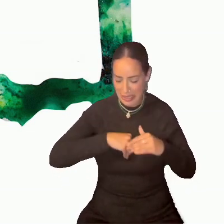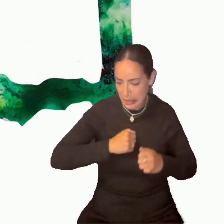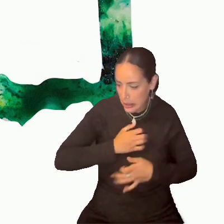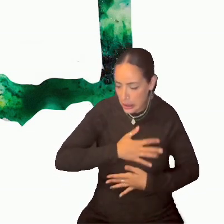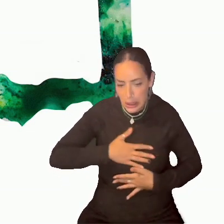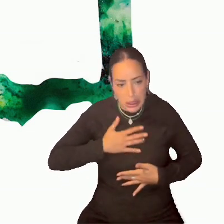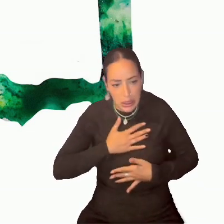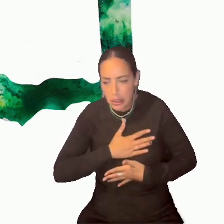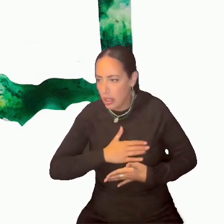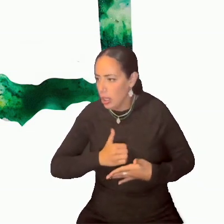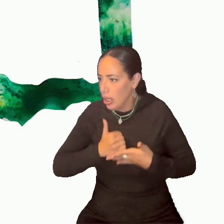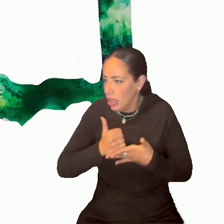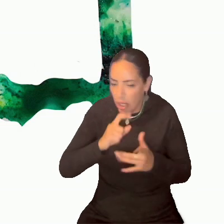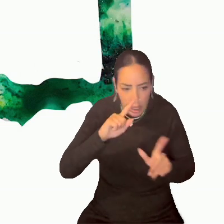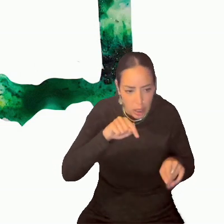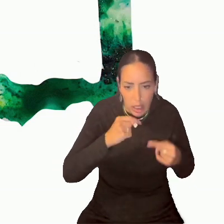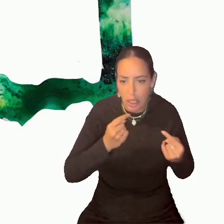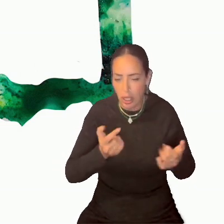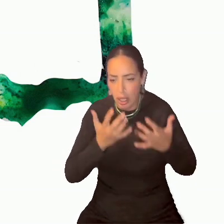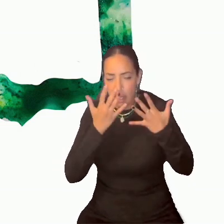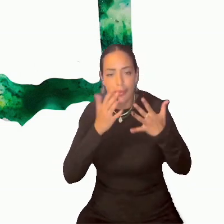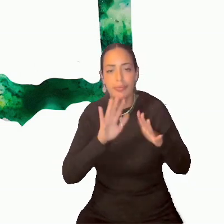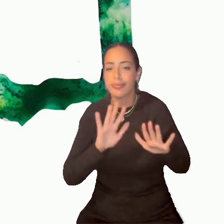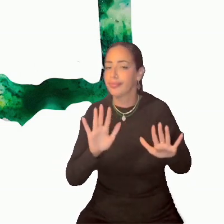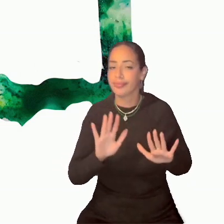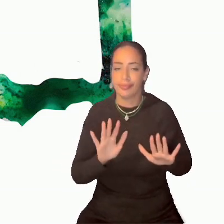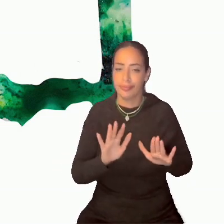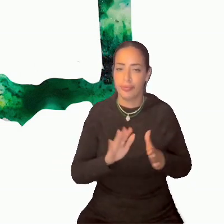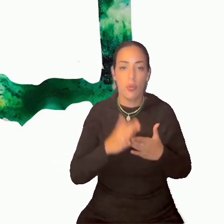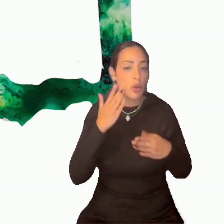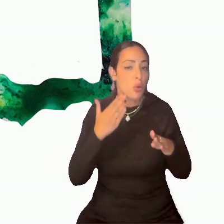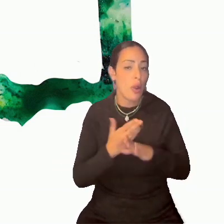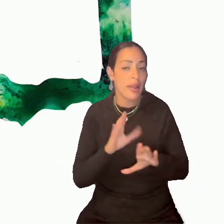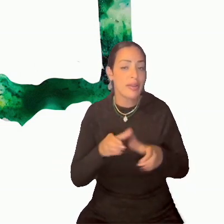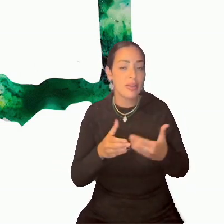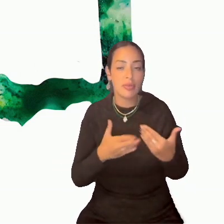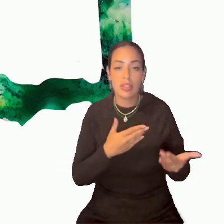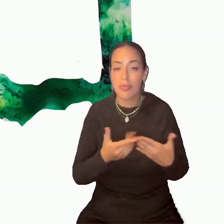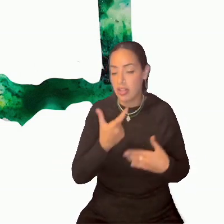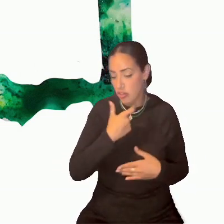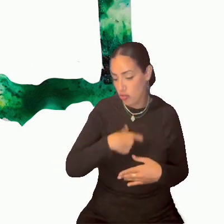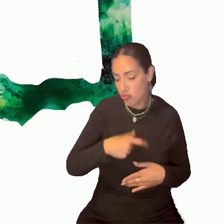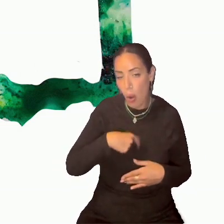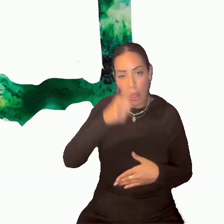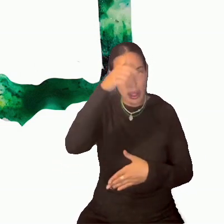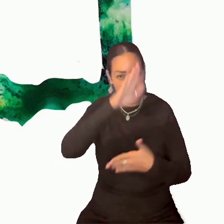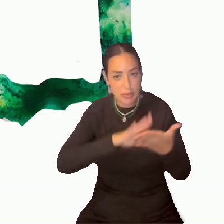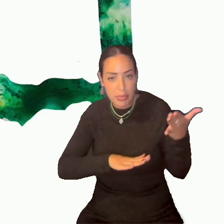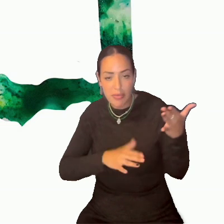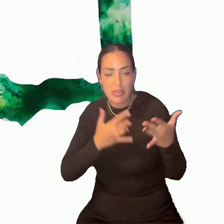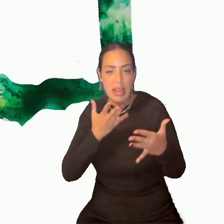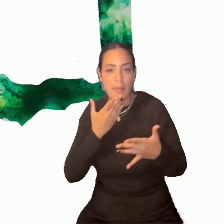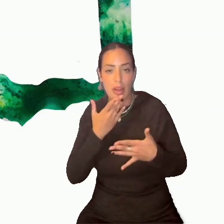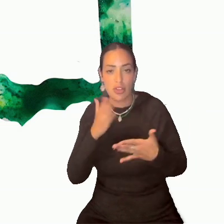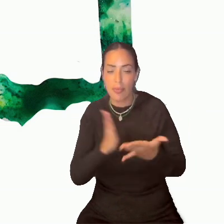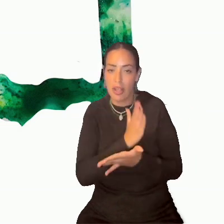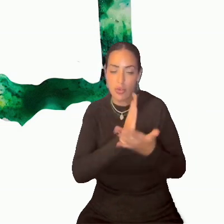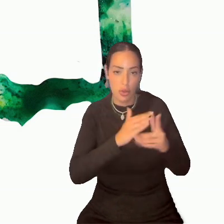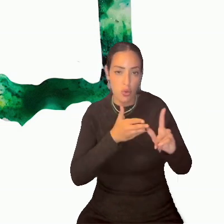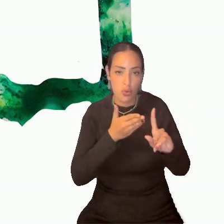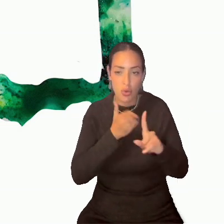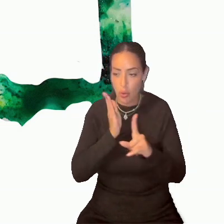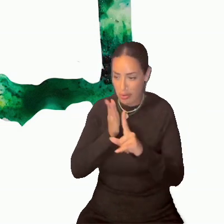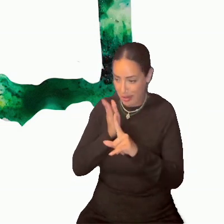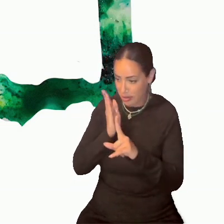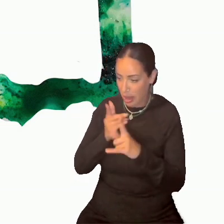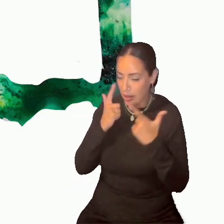helplessness and overwhelm. When working as part of a team, regardless of your role and level of experience, make sure that you notice and take